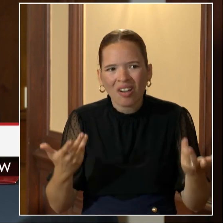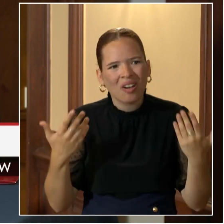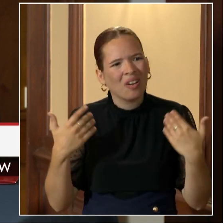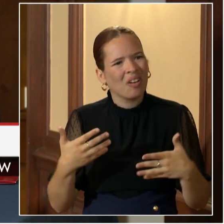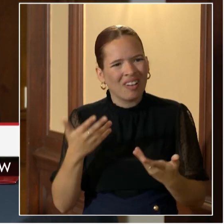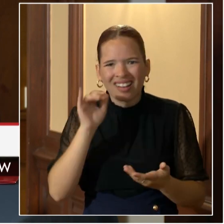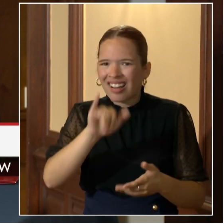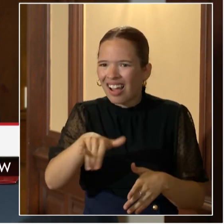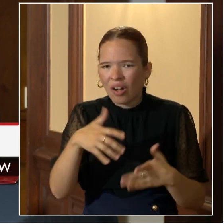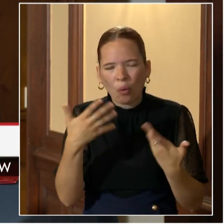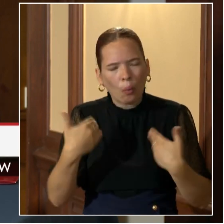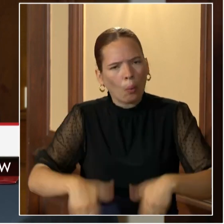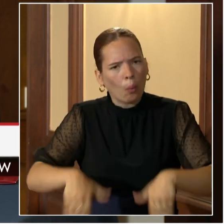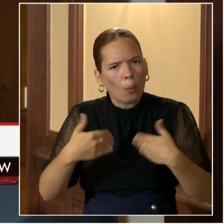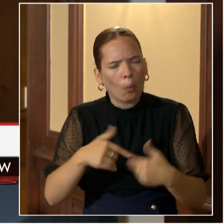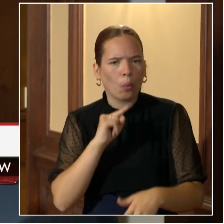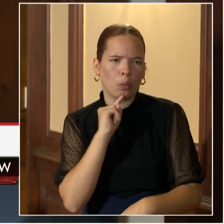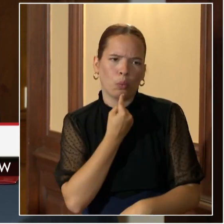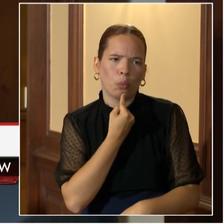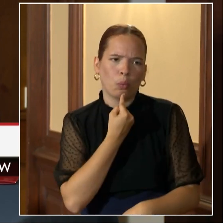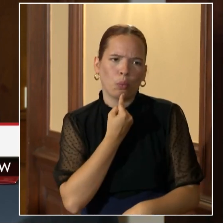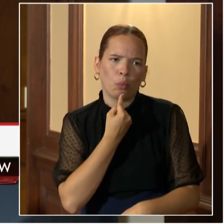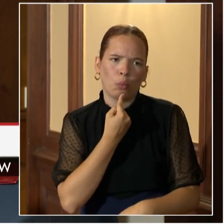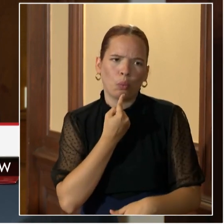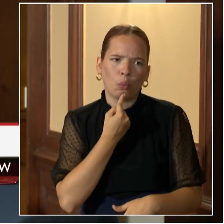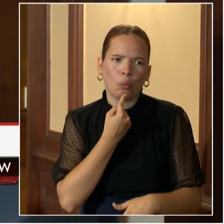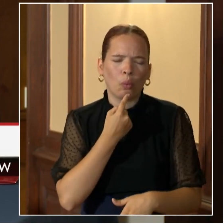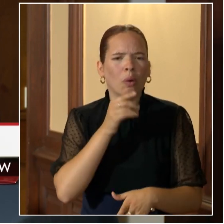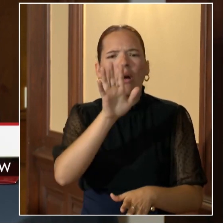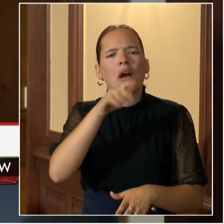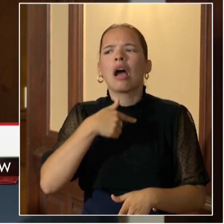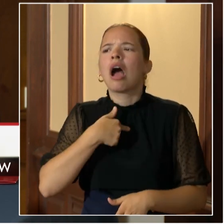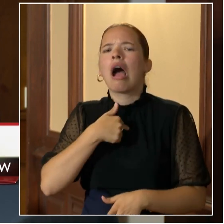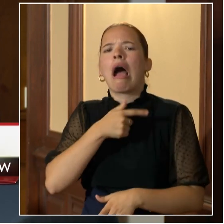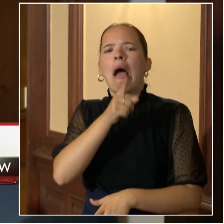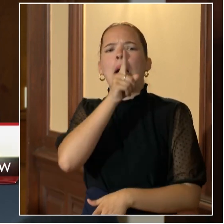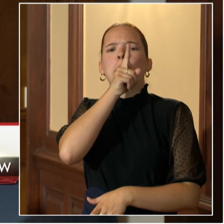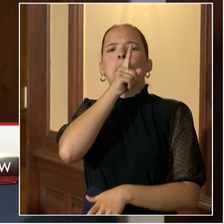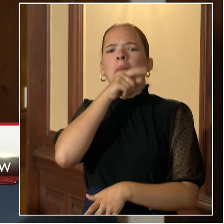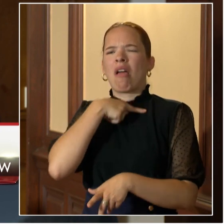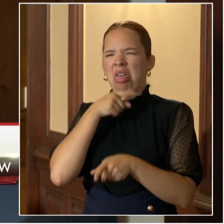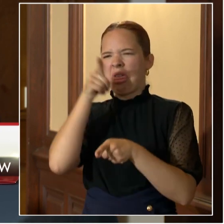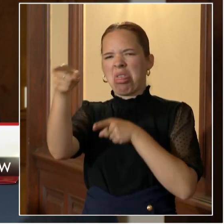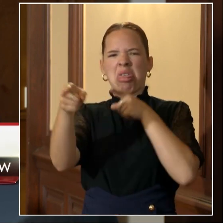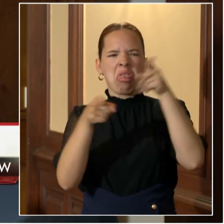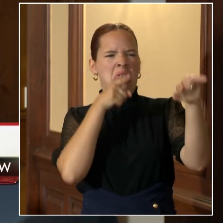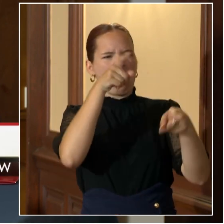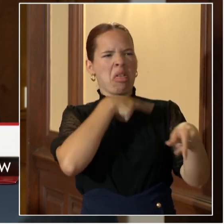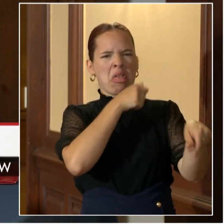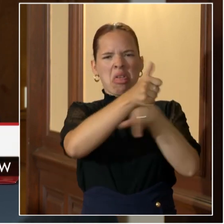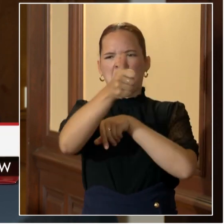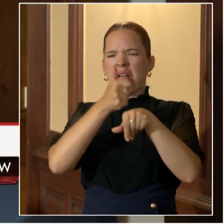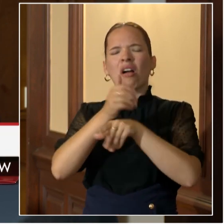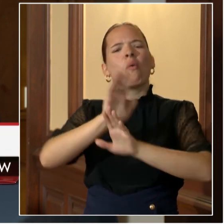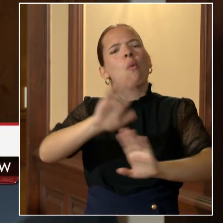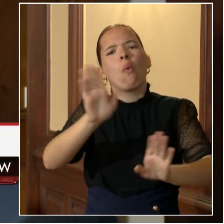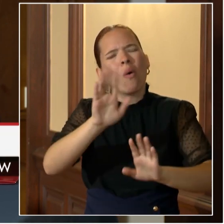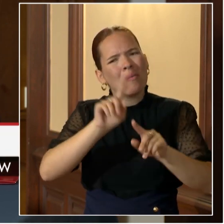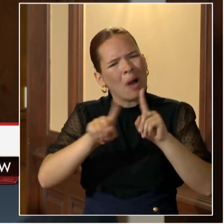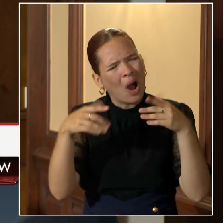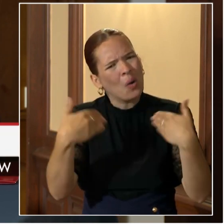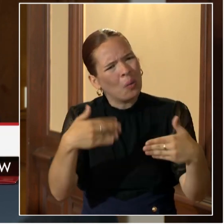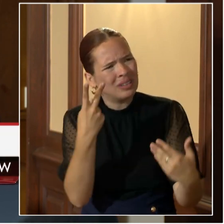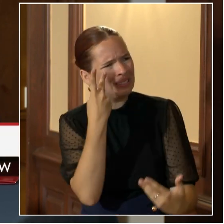anybody for a budget I signed off last year or a vote we had just now, but I'm very proud of the work we've done, and we're just